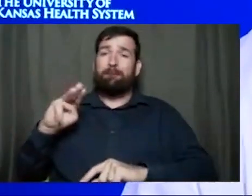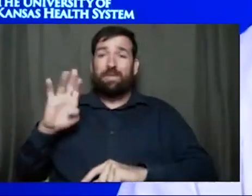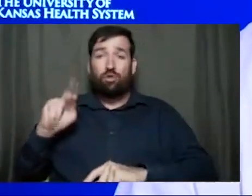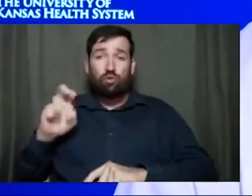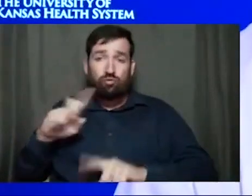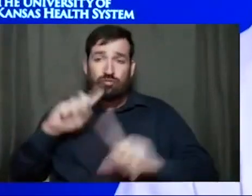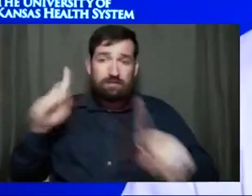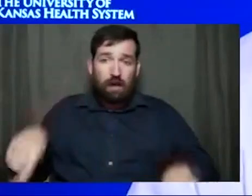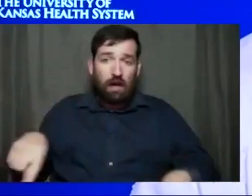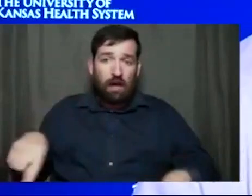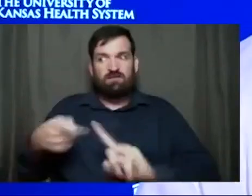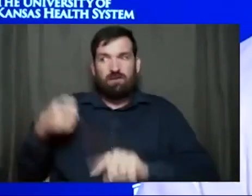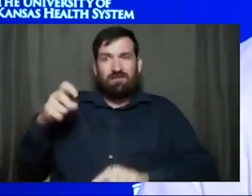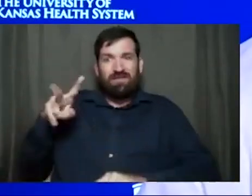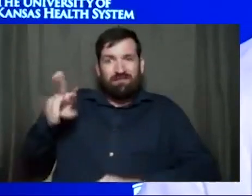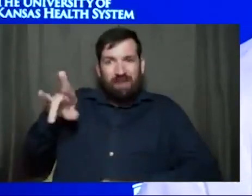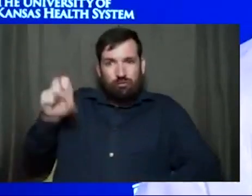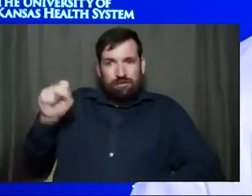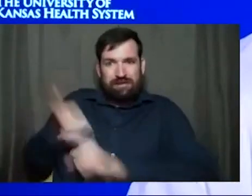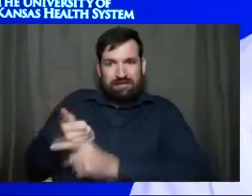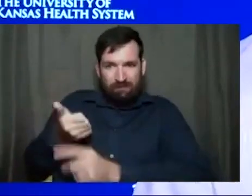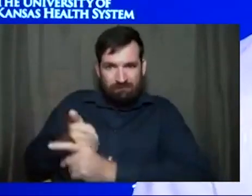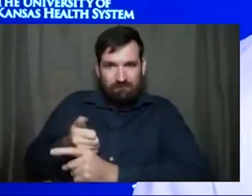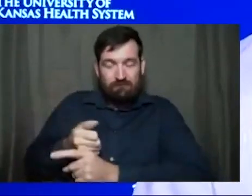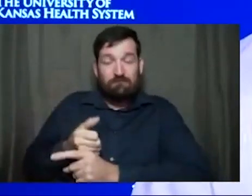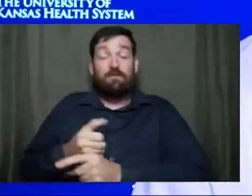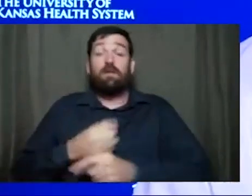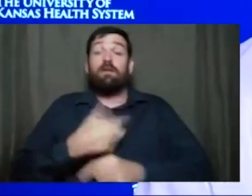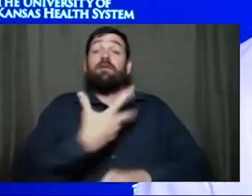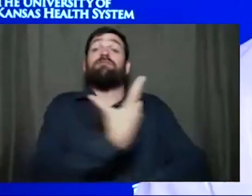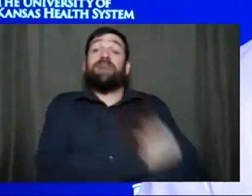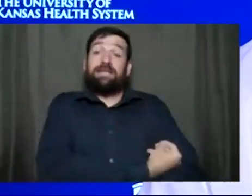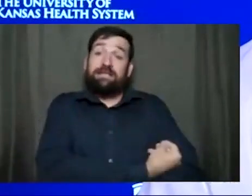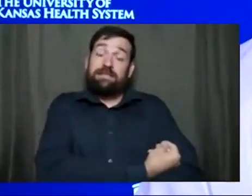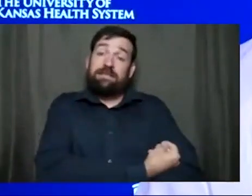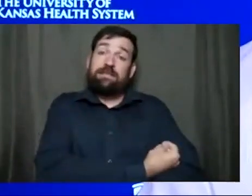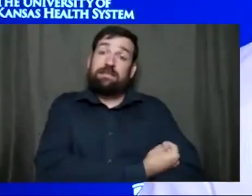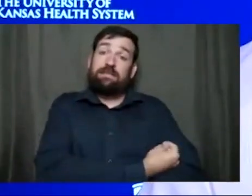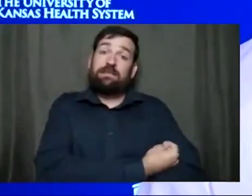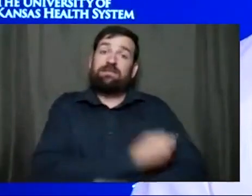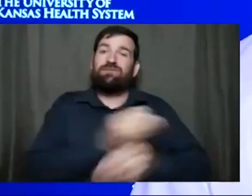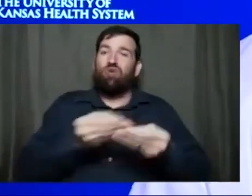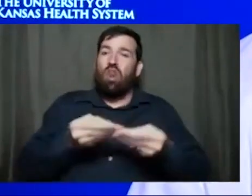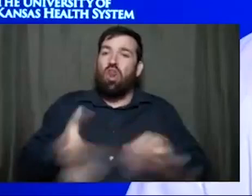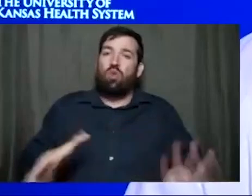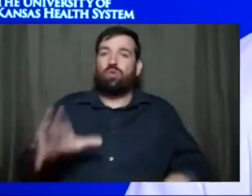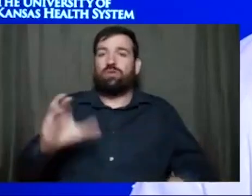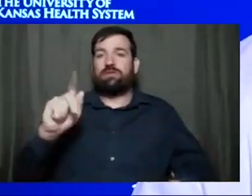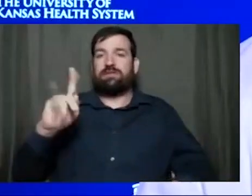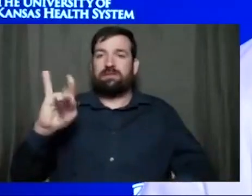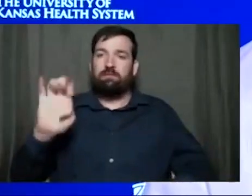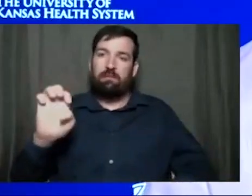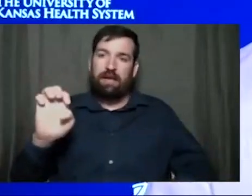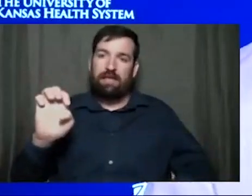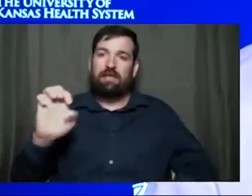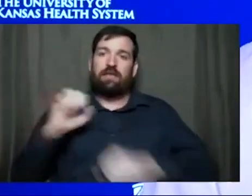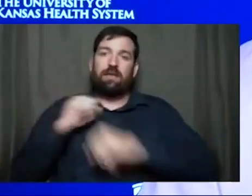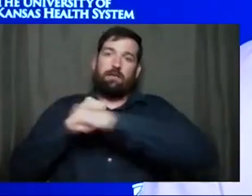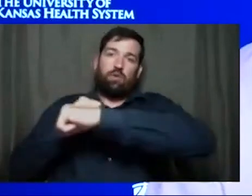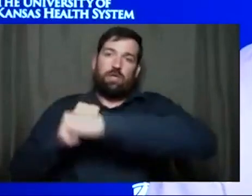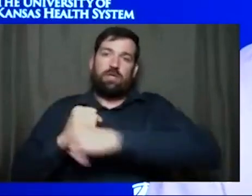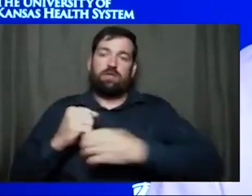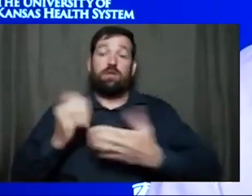virus. With the vaccines, you start to boost that spike immunity. And so you are maybe